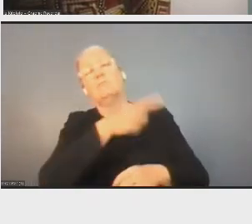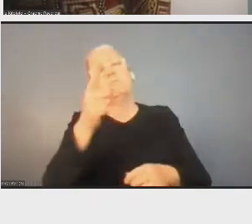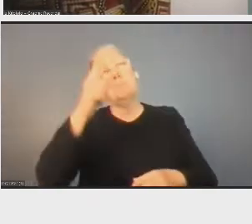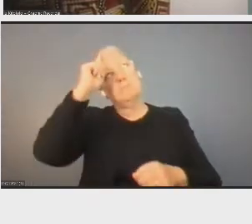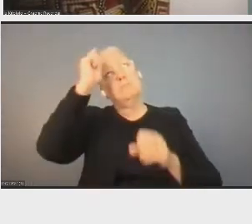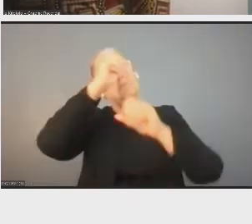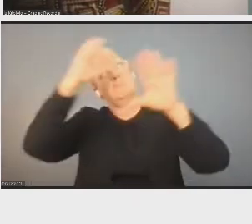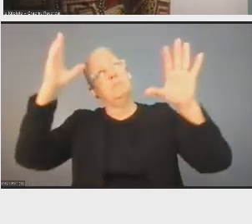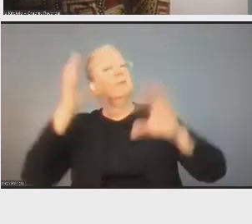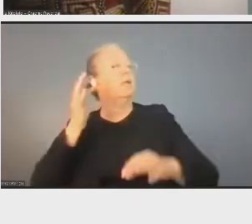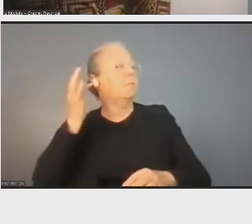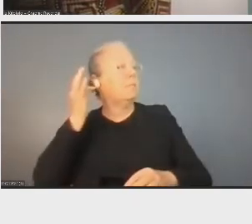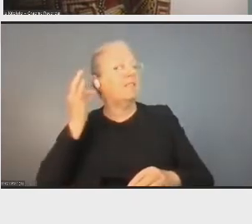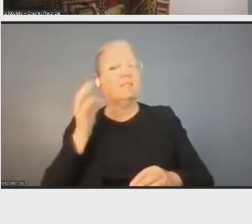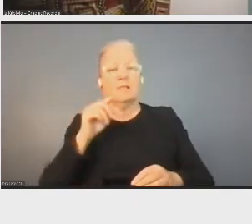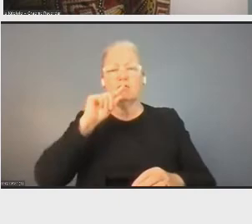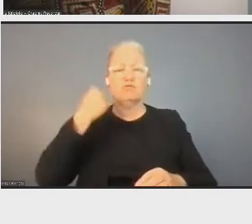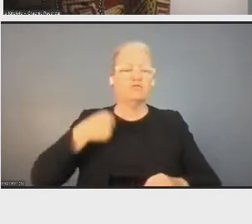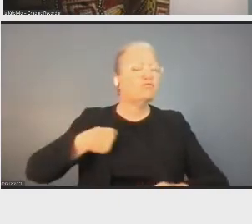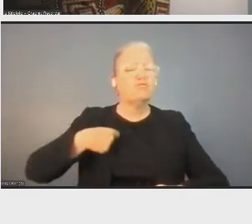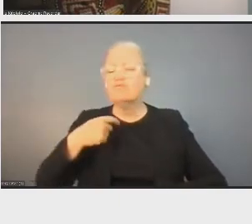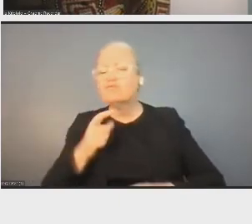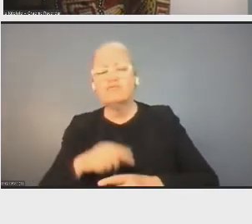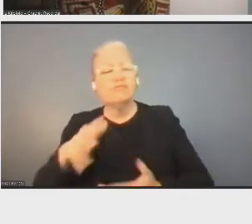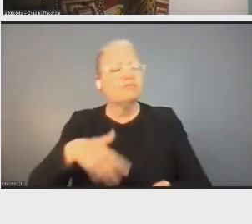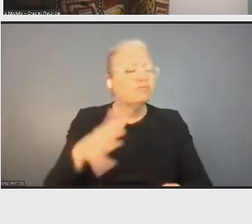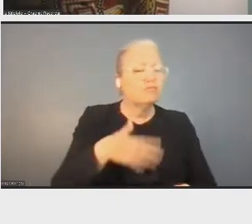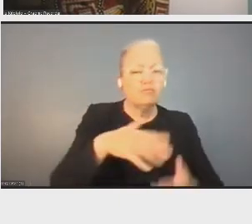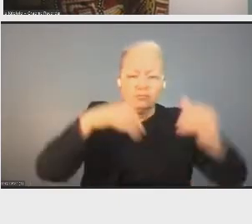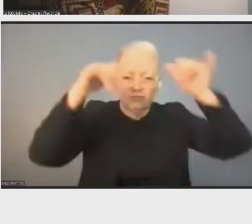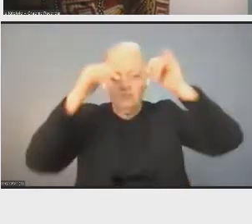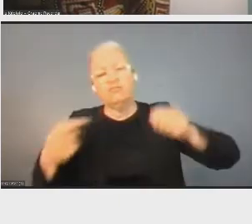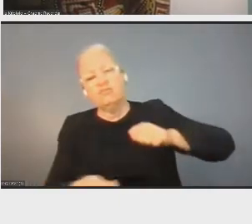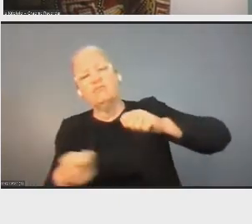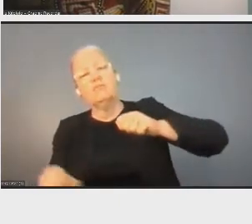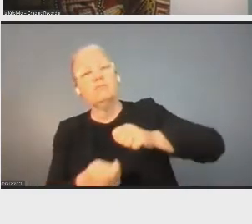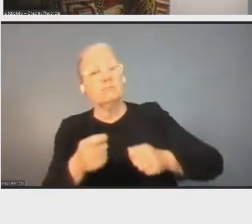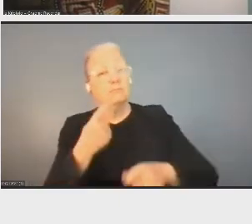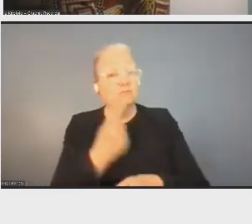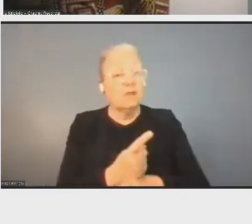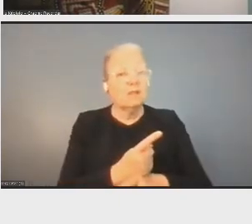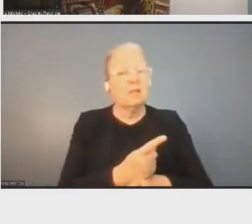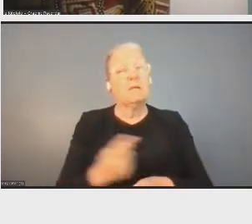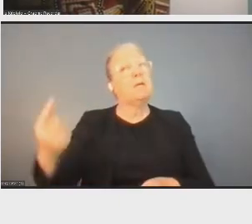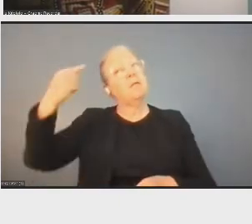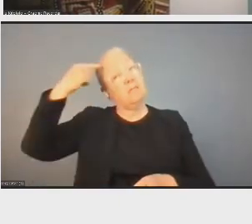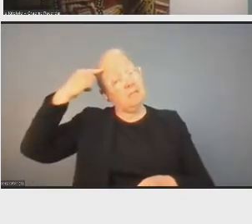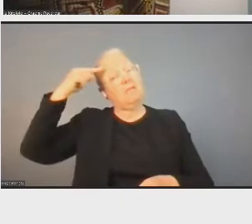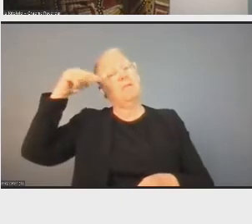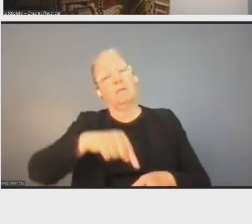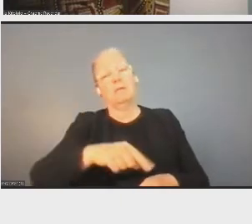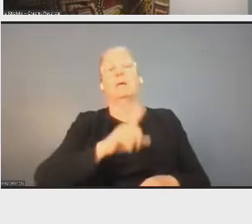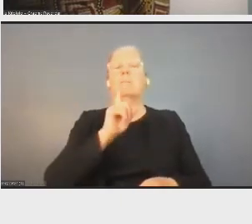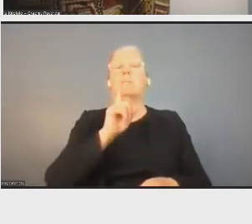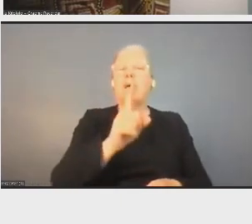necessarily a woman, right? Because somehow that's supposed to be a work of a man. But if you look at the agricultural